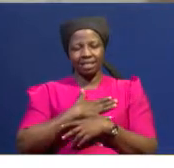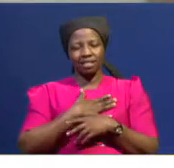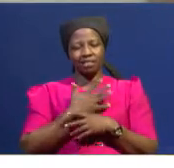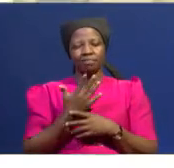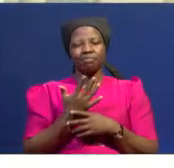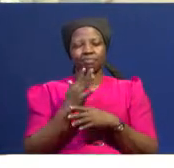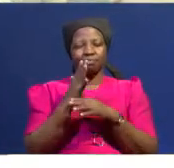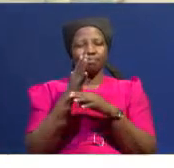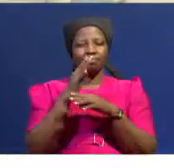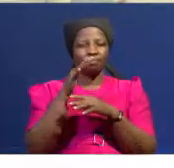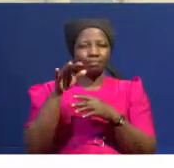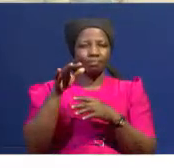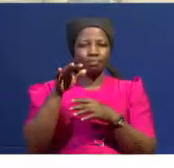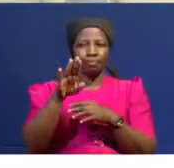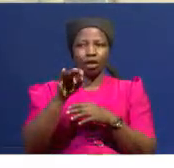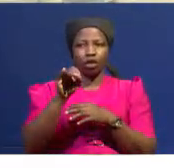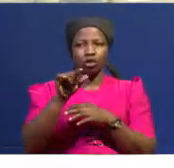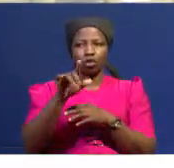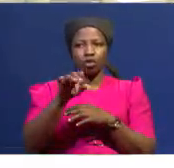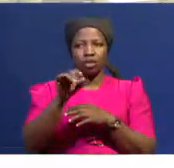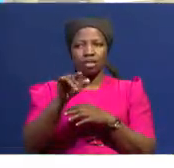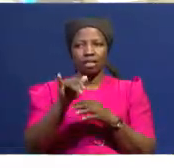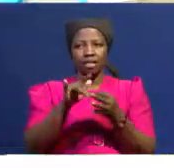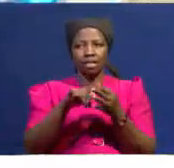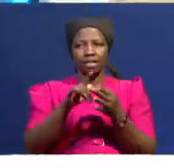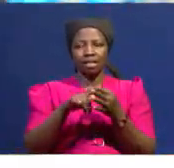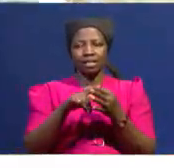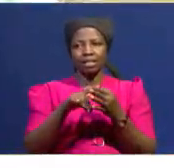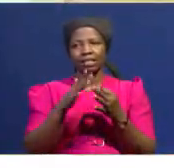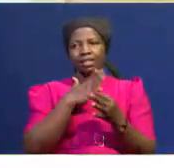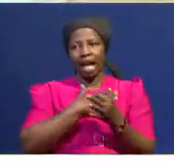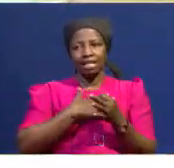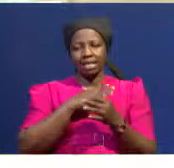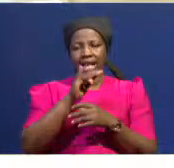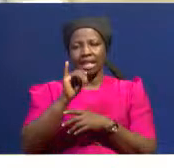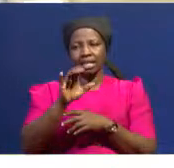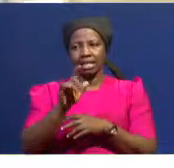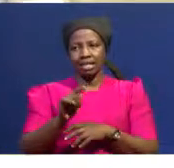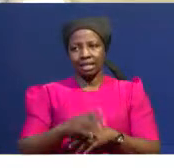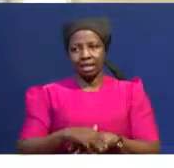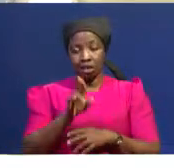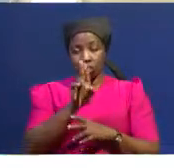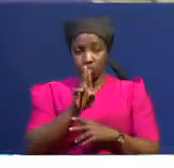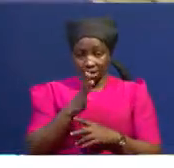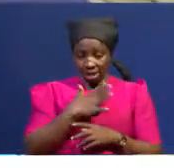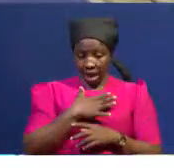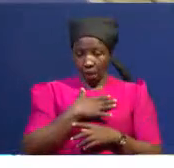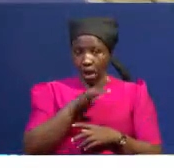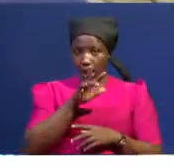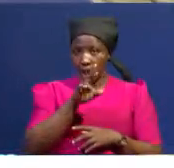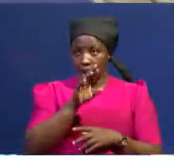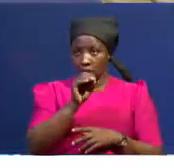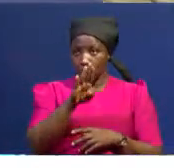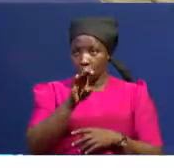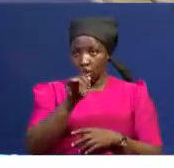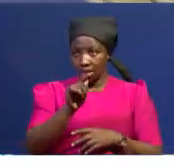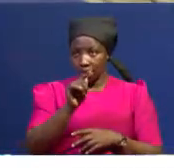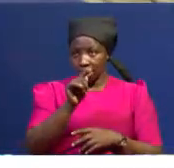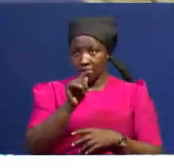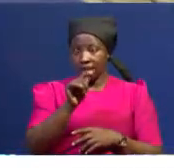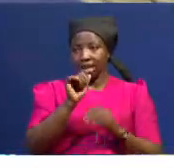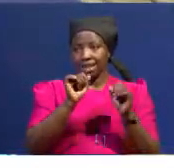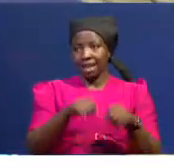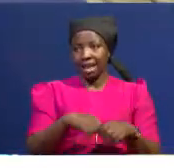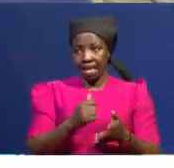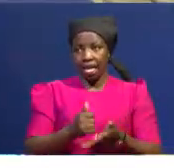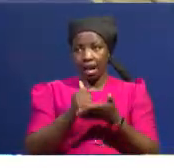ICT. Using our robot, we have programmed it to carry out different projects so that it can help in automation